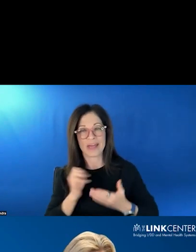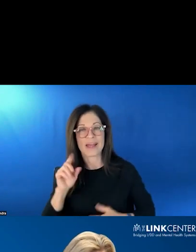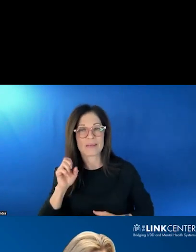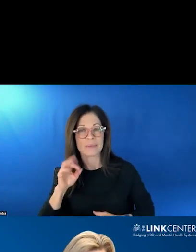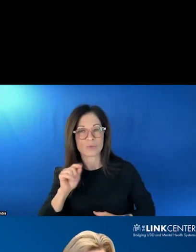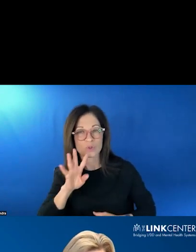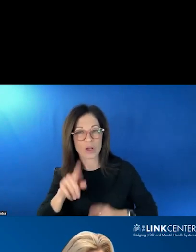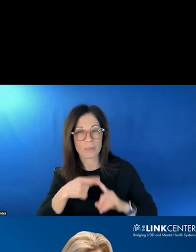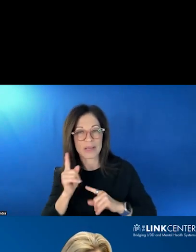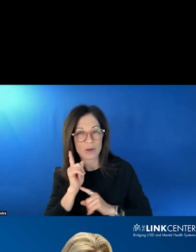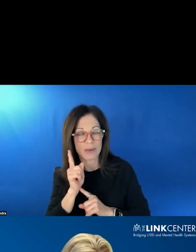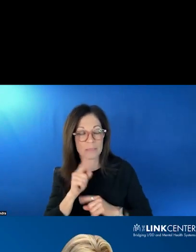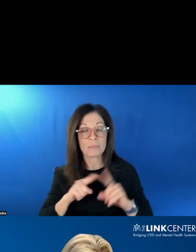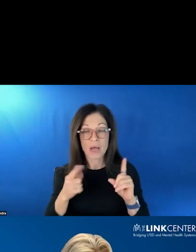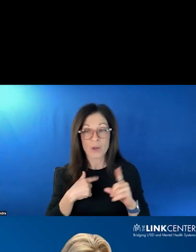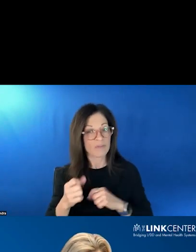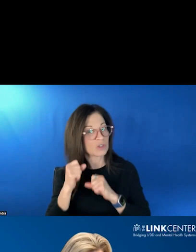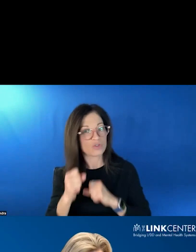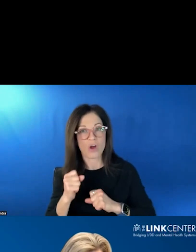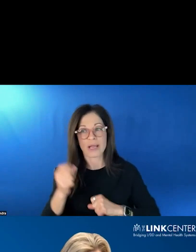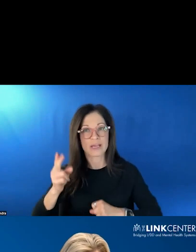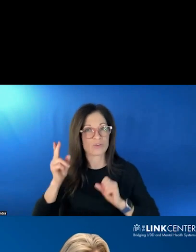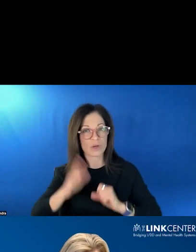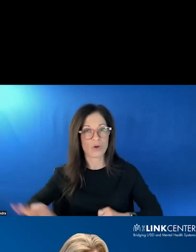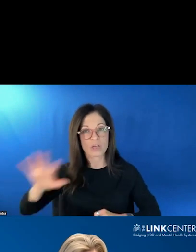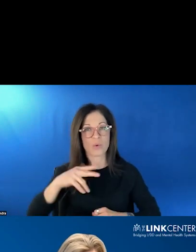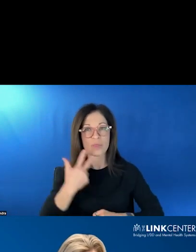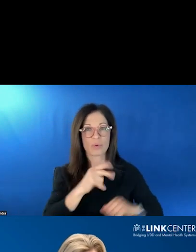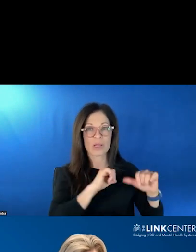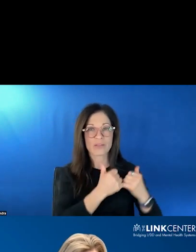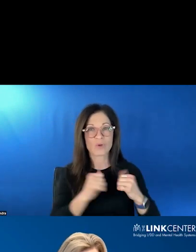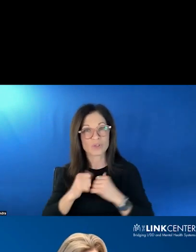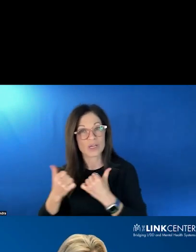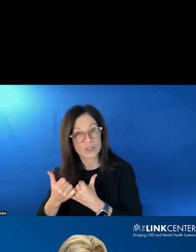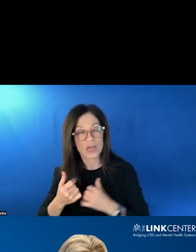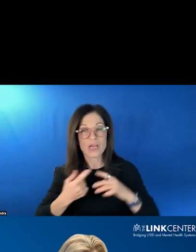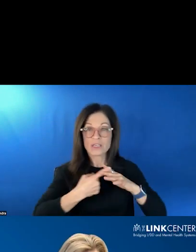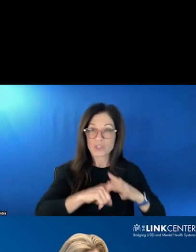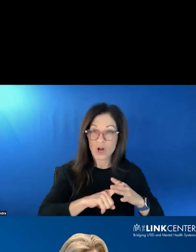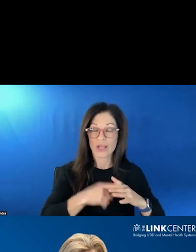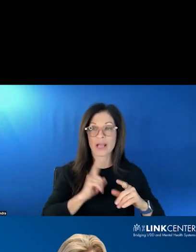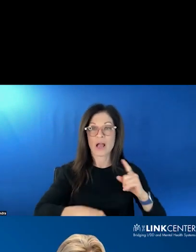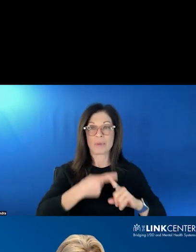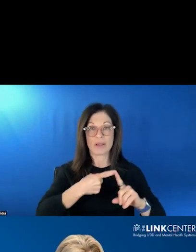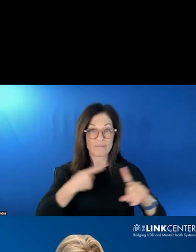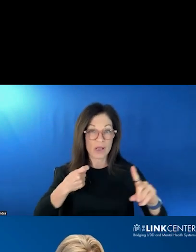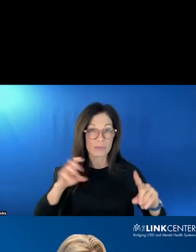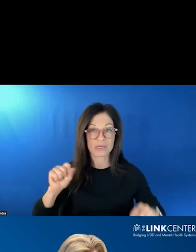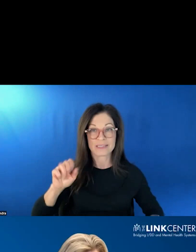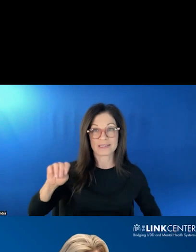But we have a strong history across our 3 associations, really starting and stemming from SAMHSA